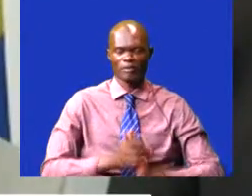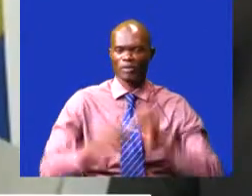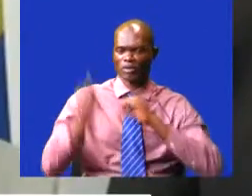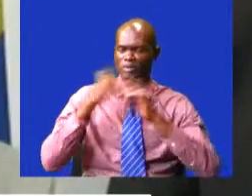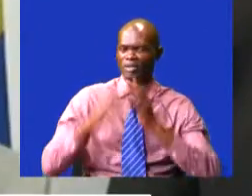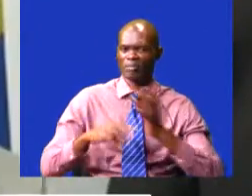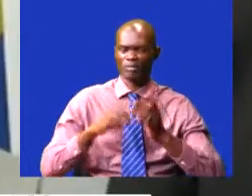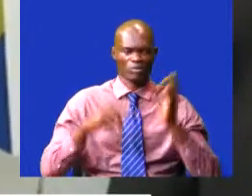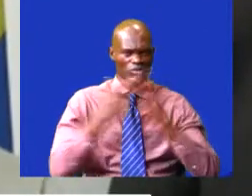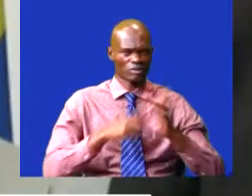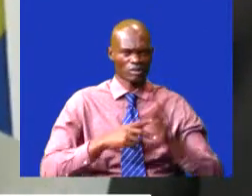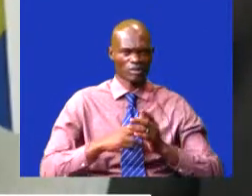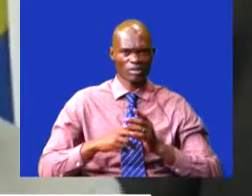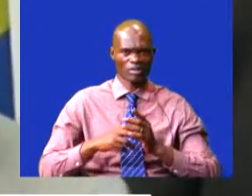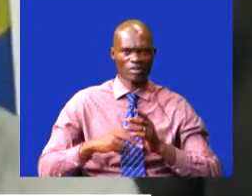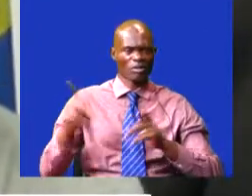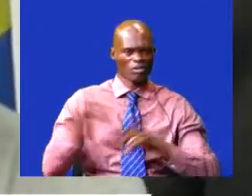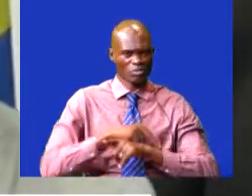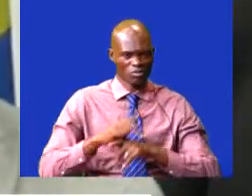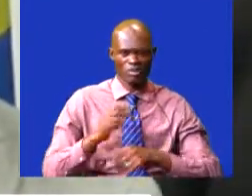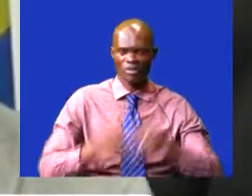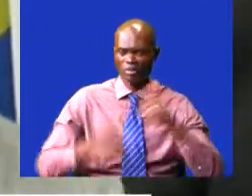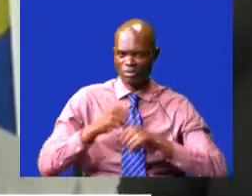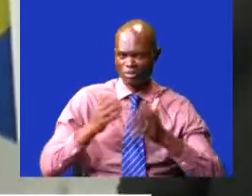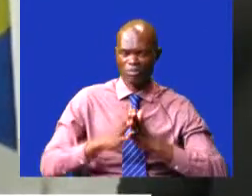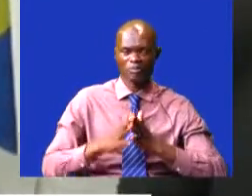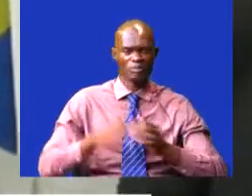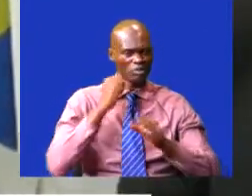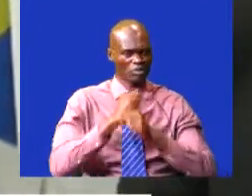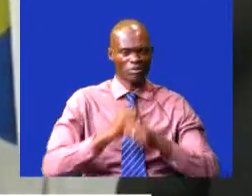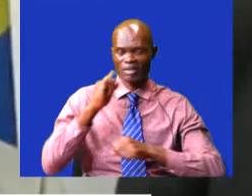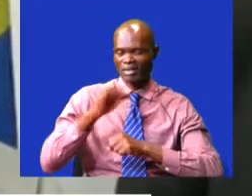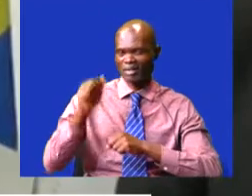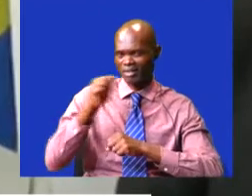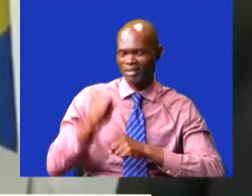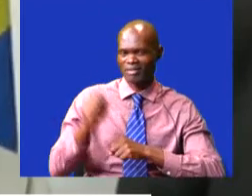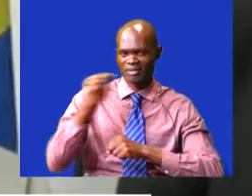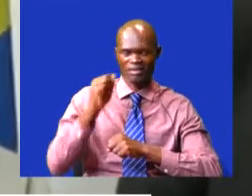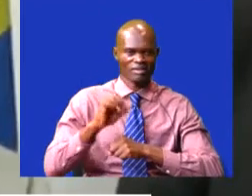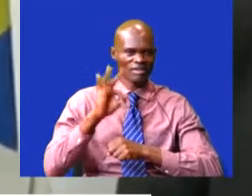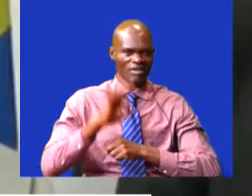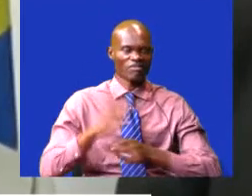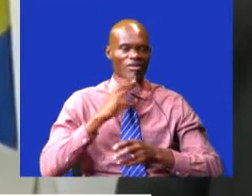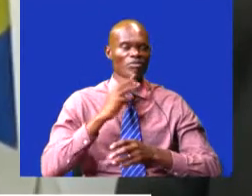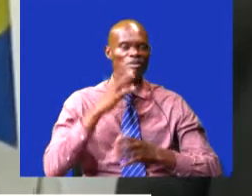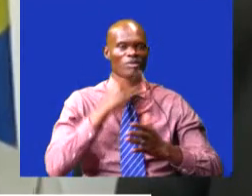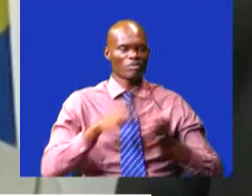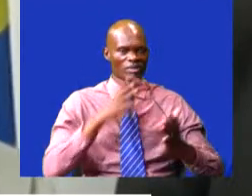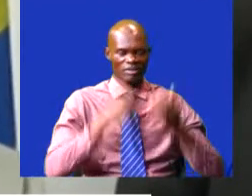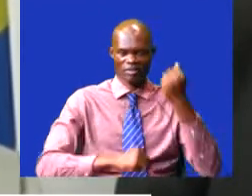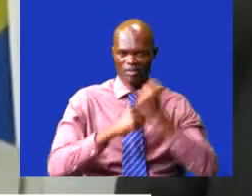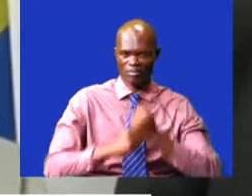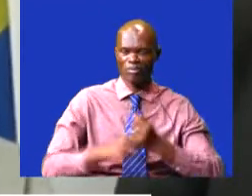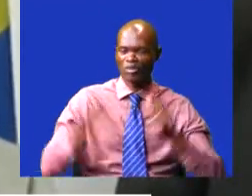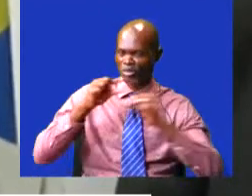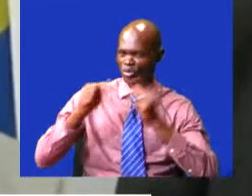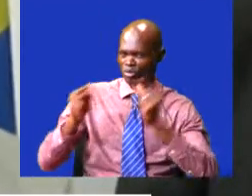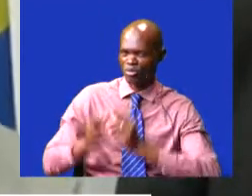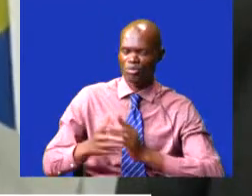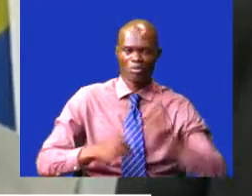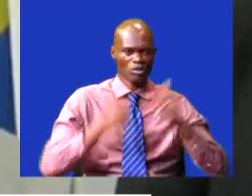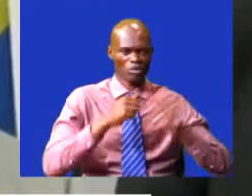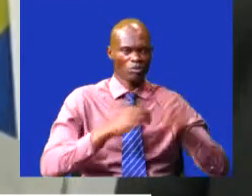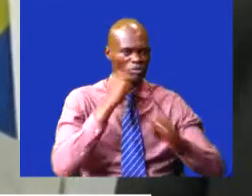Mekuja launch project mbae tunaka pamoja na ISF. Ndiche tunyitua ISF. Tunataka kutumia kusupport vikundi